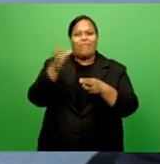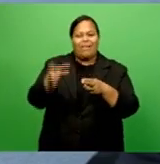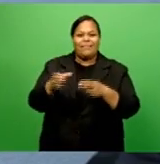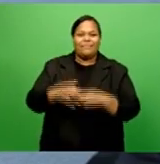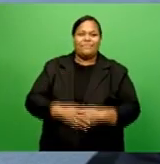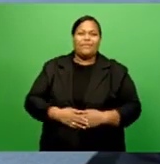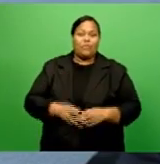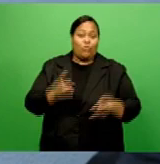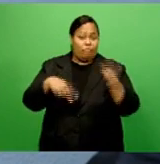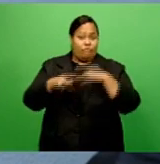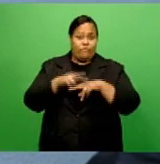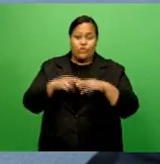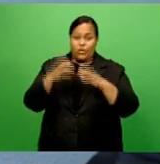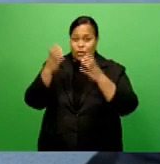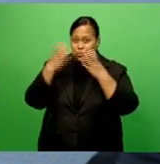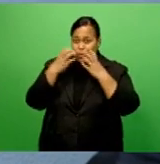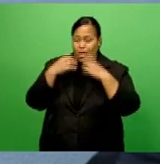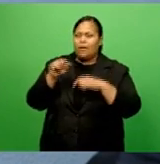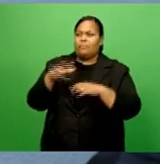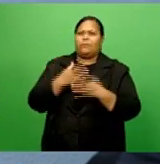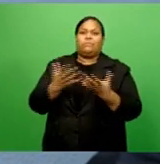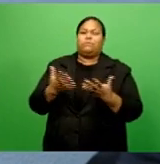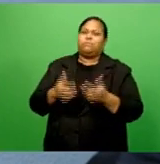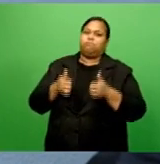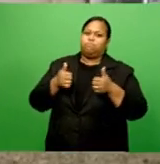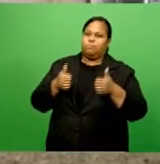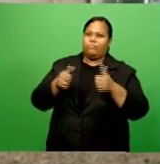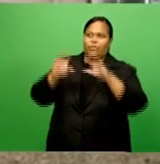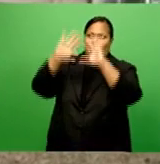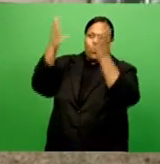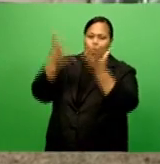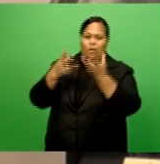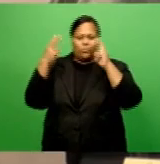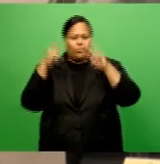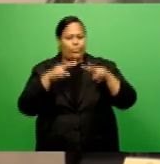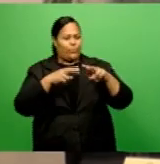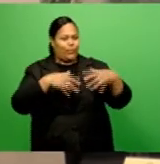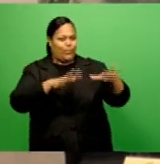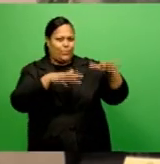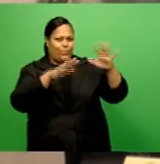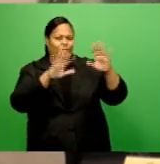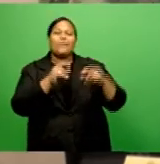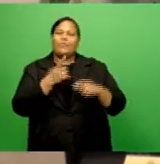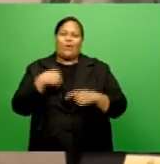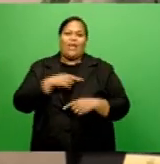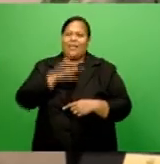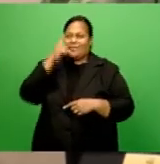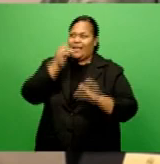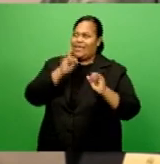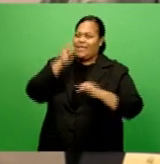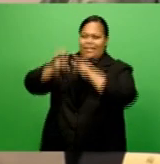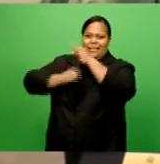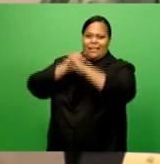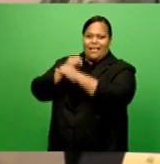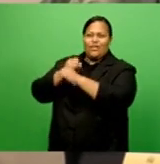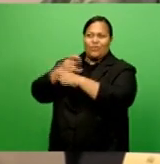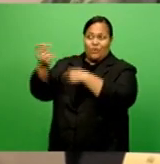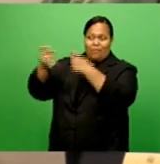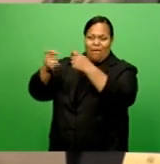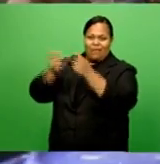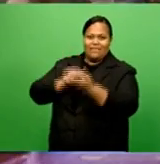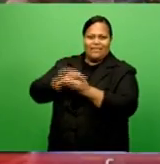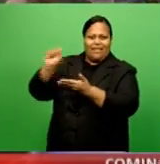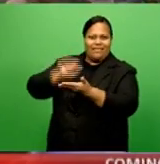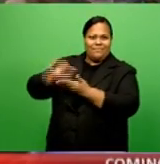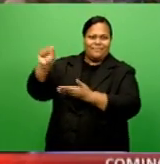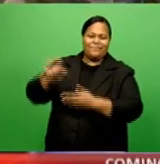gained global recognition, and the FSC says we are in a position to be more selective in the international market. Kelly Badala, FBC